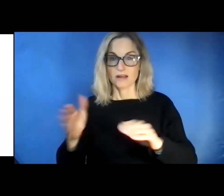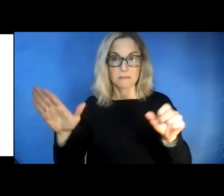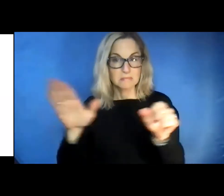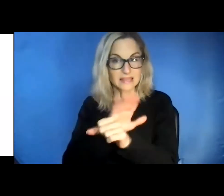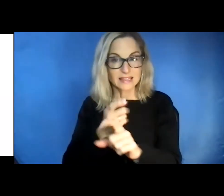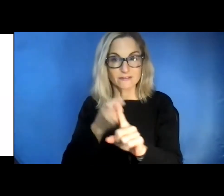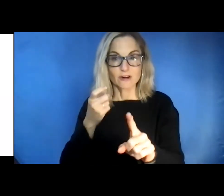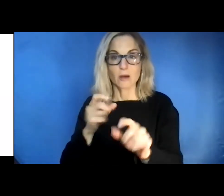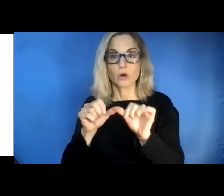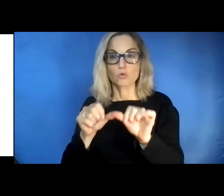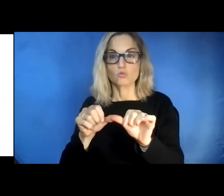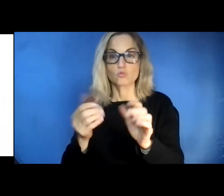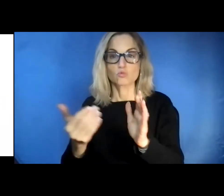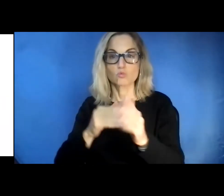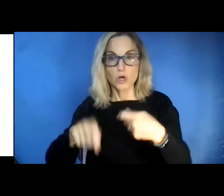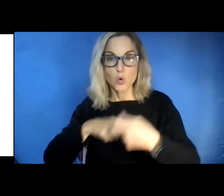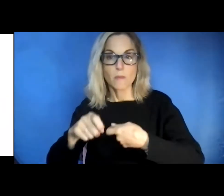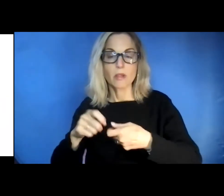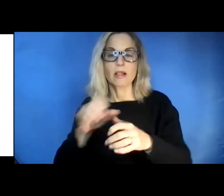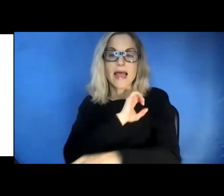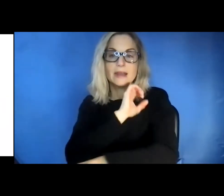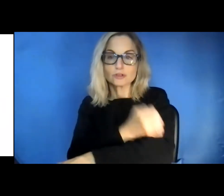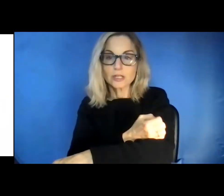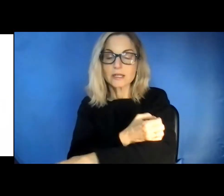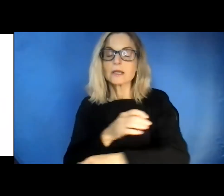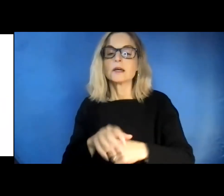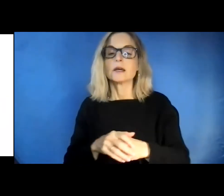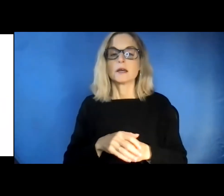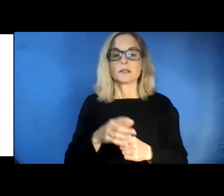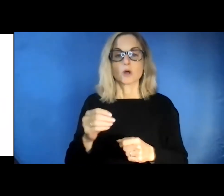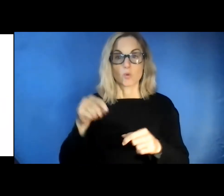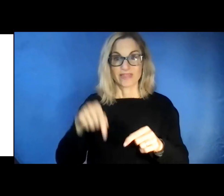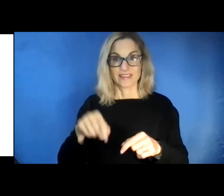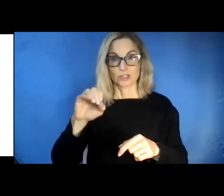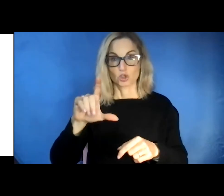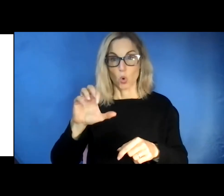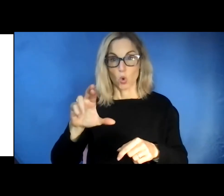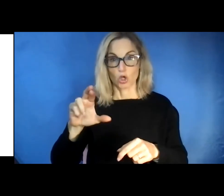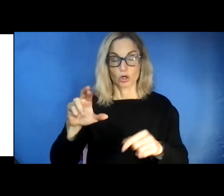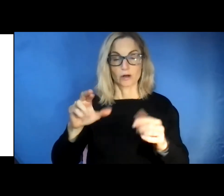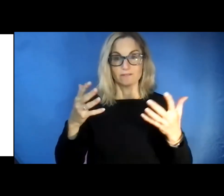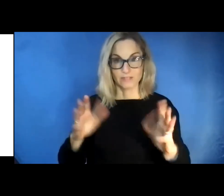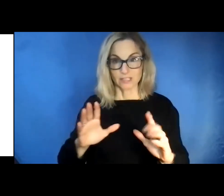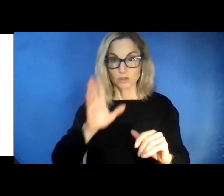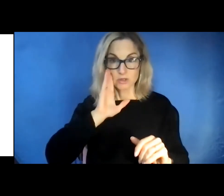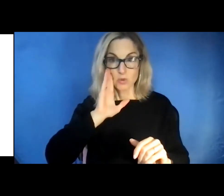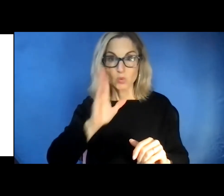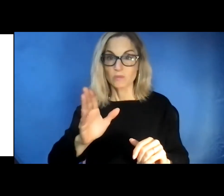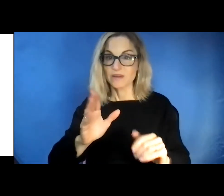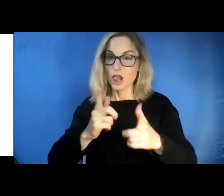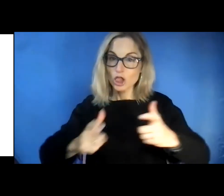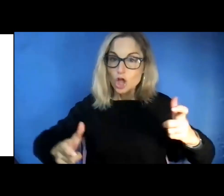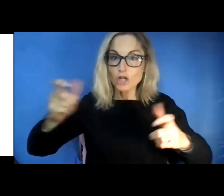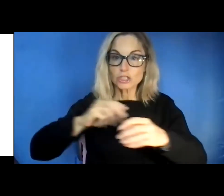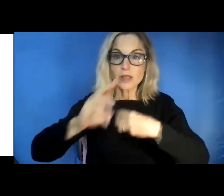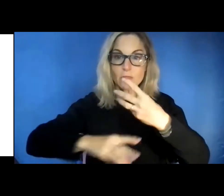And once the production is finally finished, this is expected to be the largest rooftop solar array in the world. That